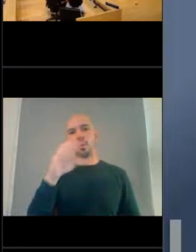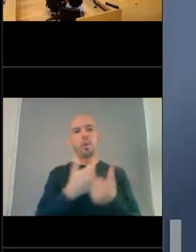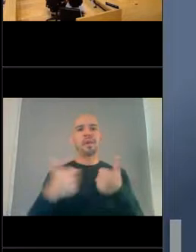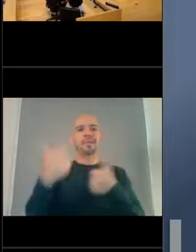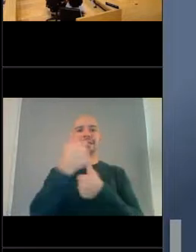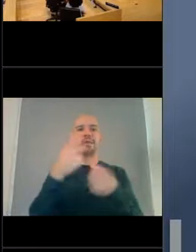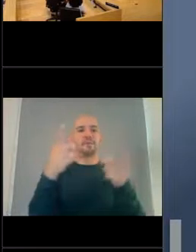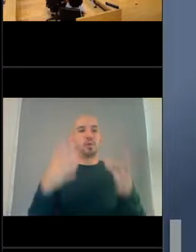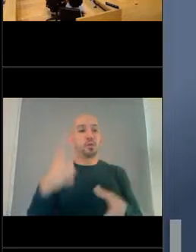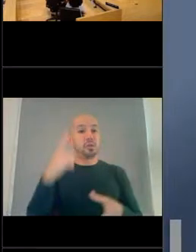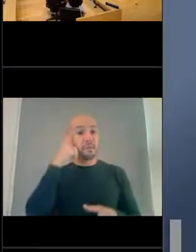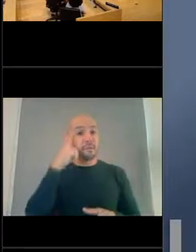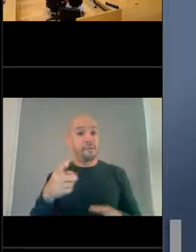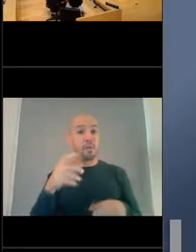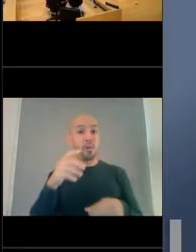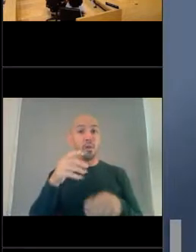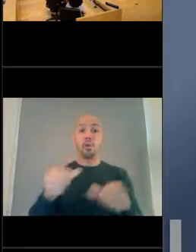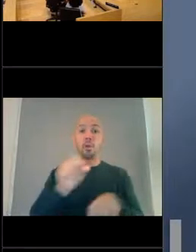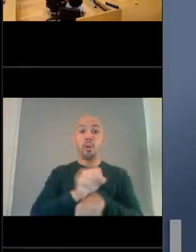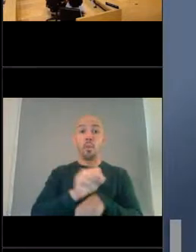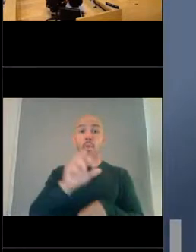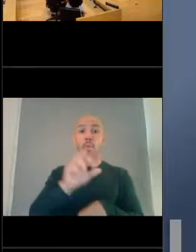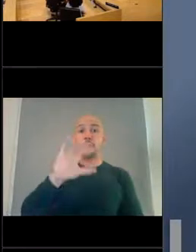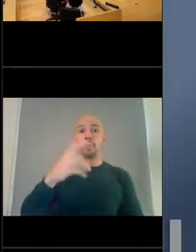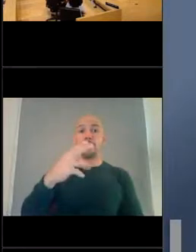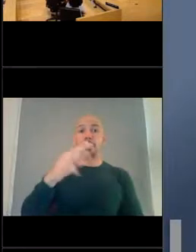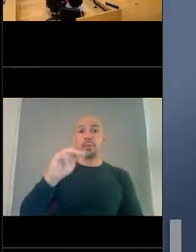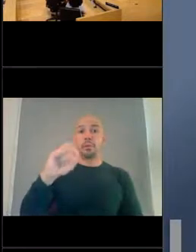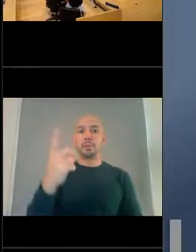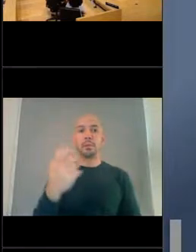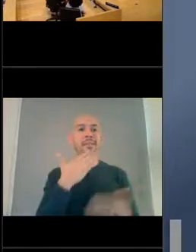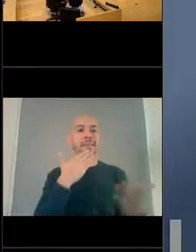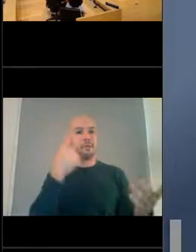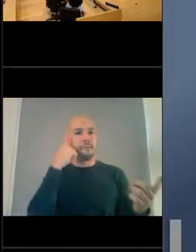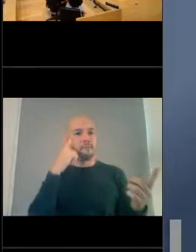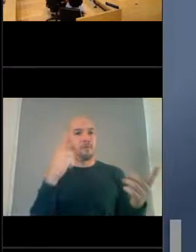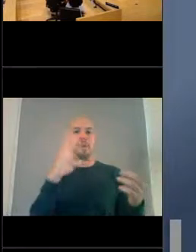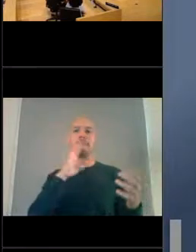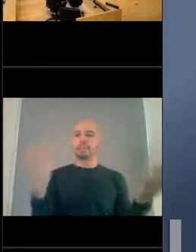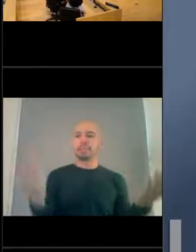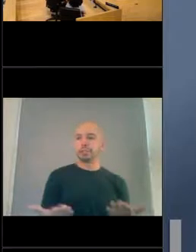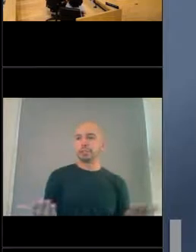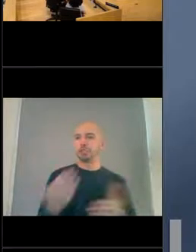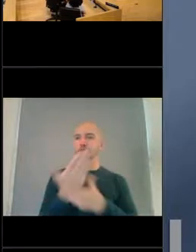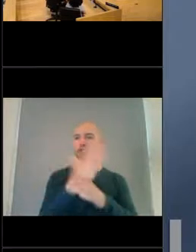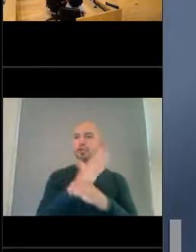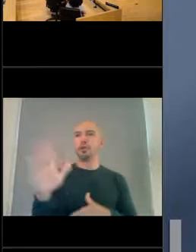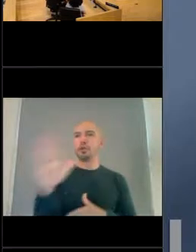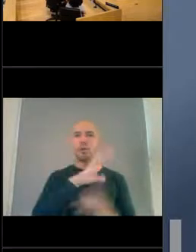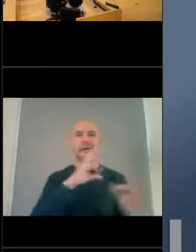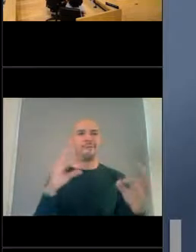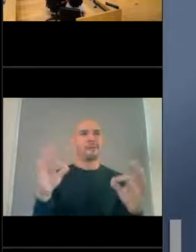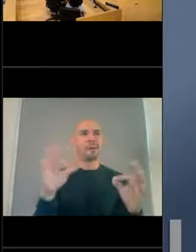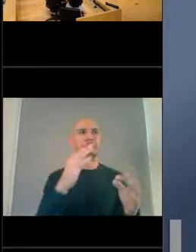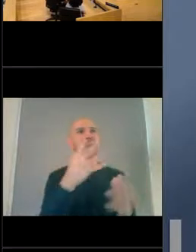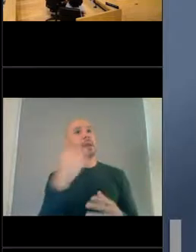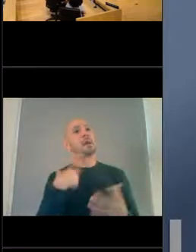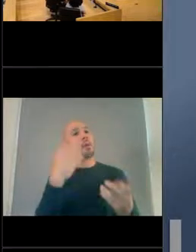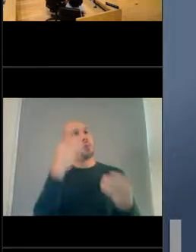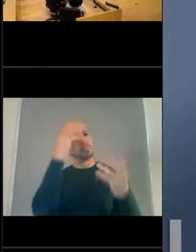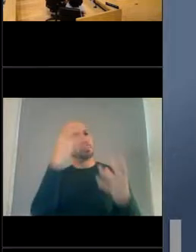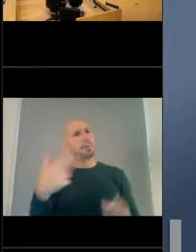having us here today and um sharing some of the feedback and some of the highlights from our in-person listening